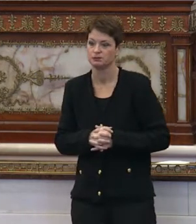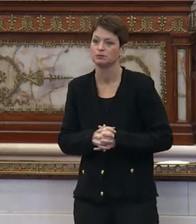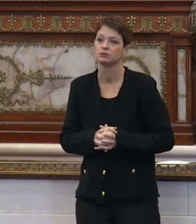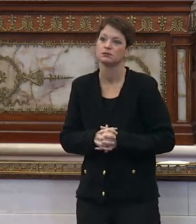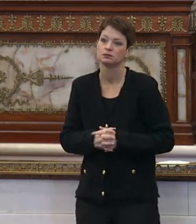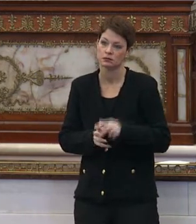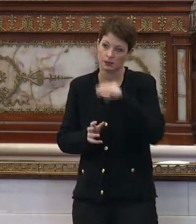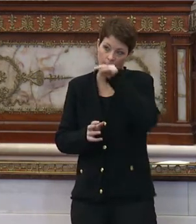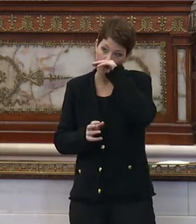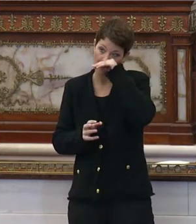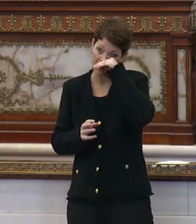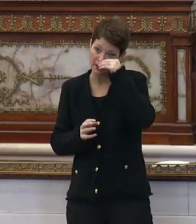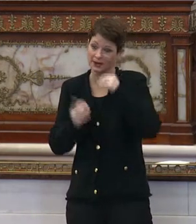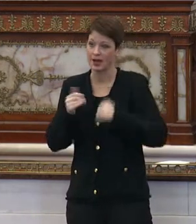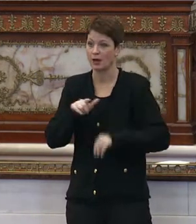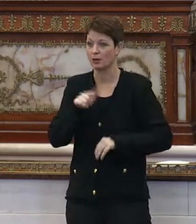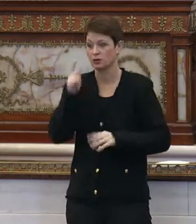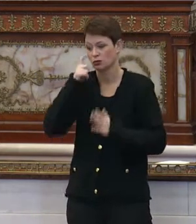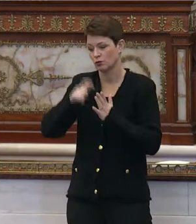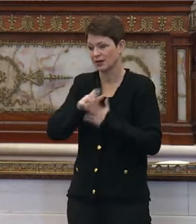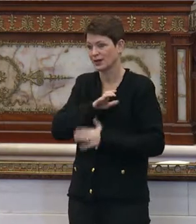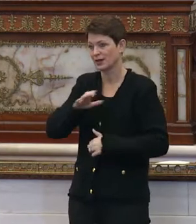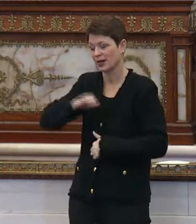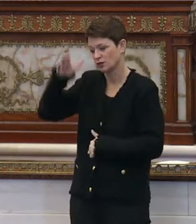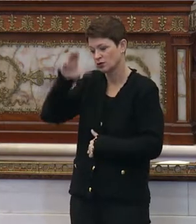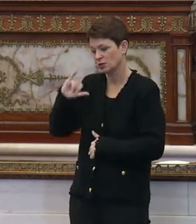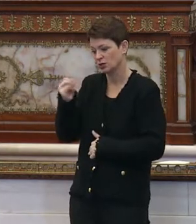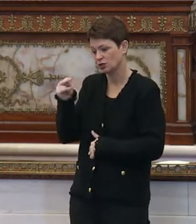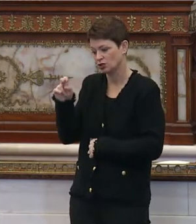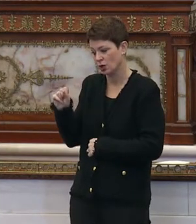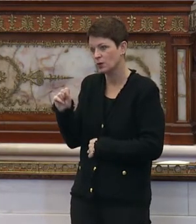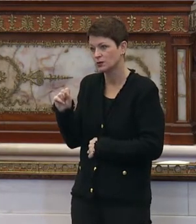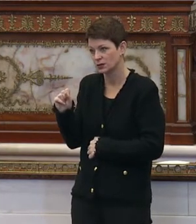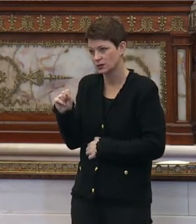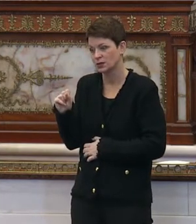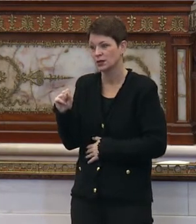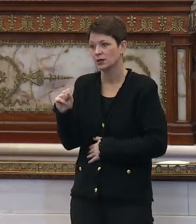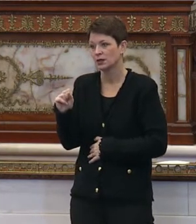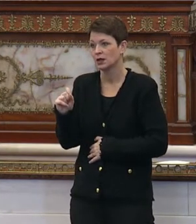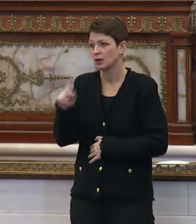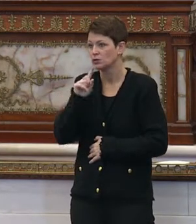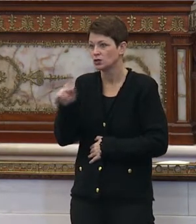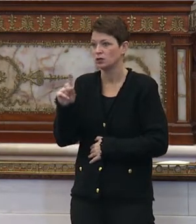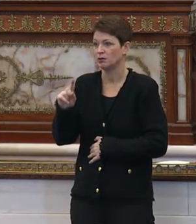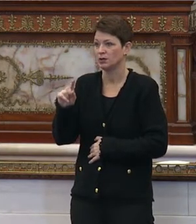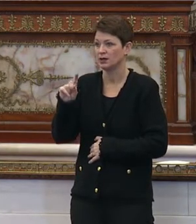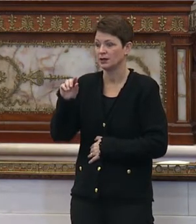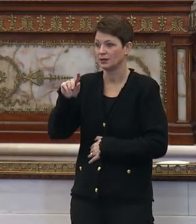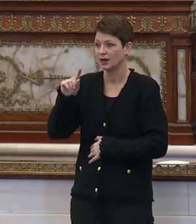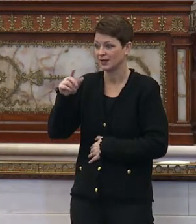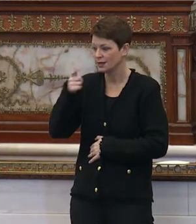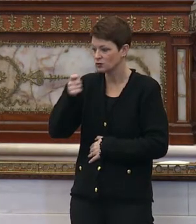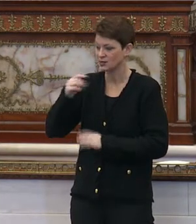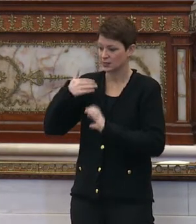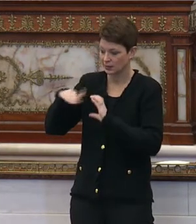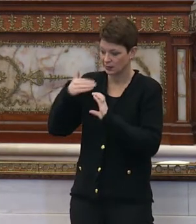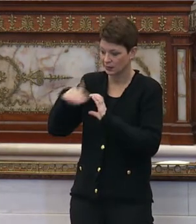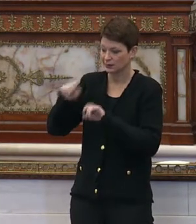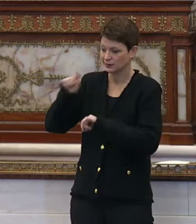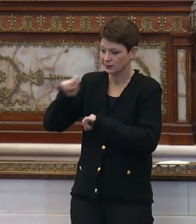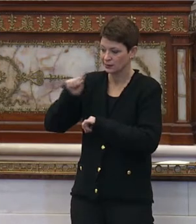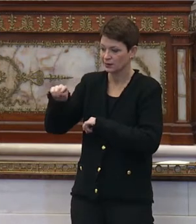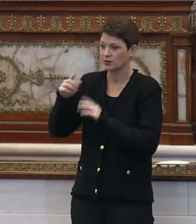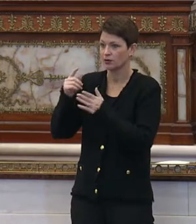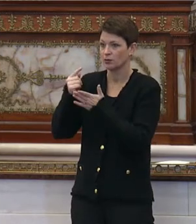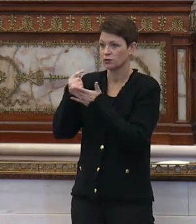And I would now like to recognize Councilmember Jones. I'm sure you've been getting a lot of interesting emails and calls, Treasurer